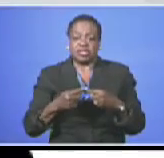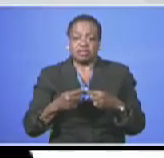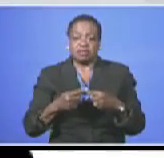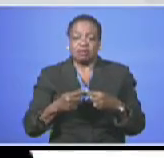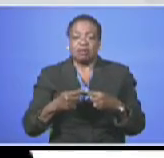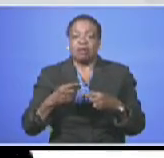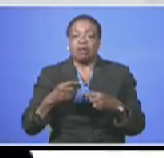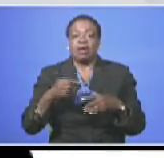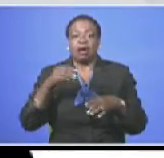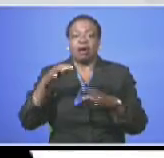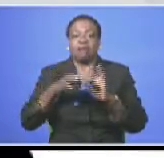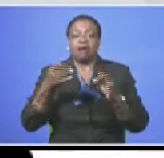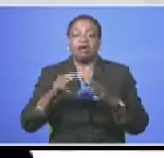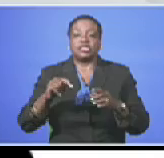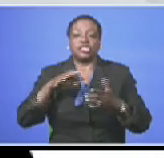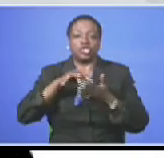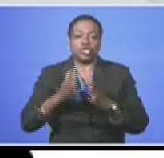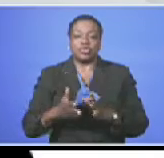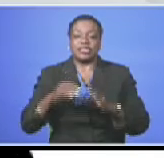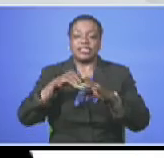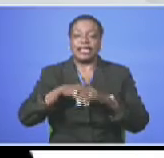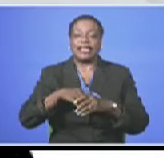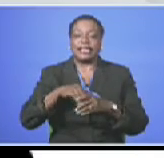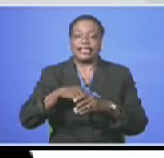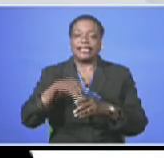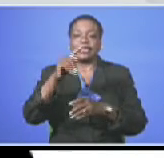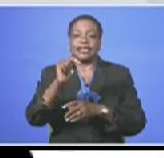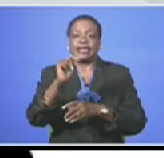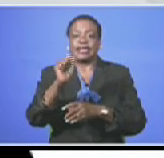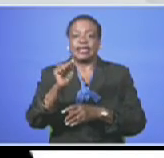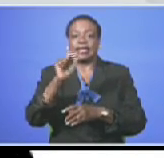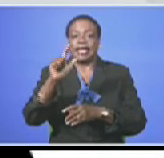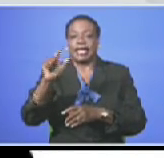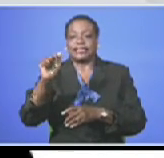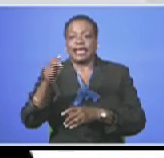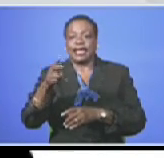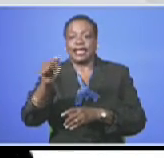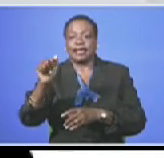students in Tallahassee. So we pray that no news continues to be good news.